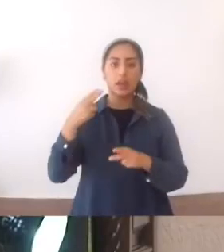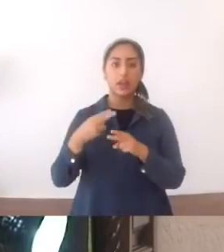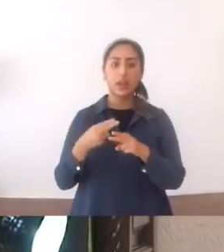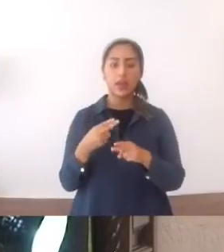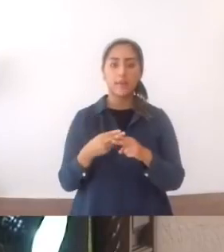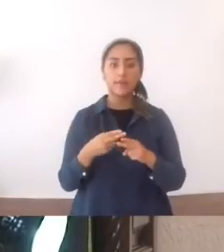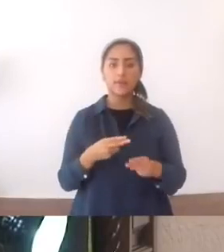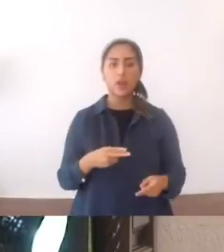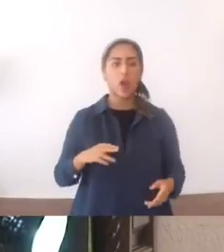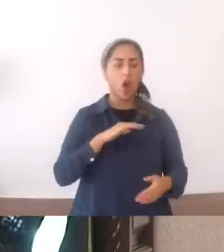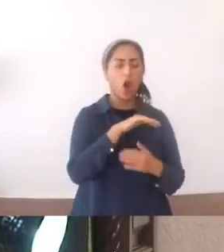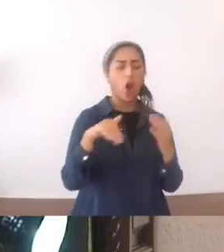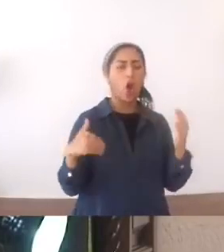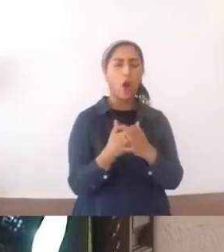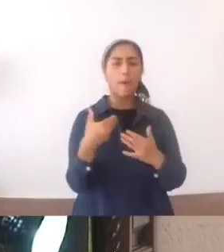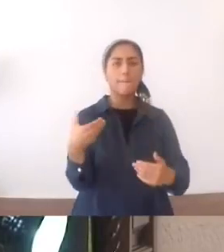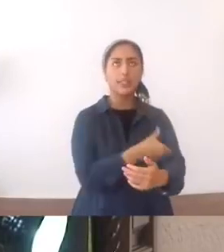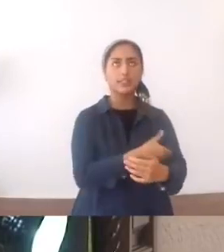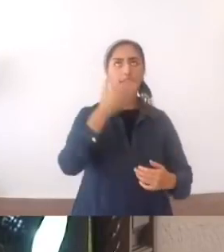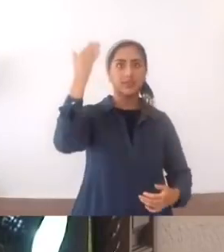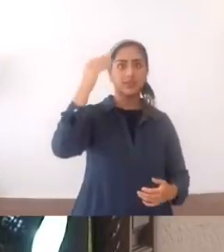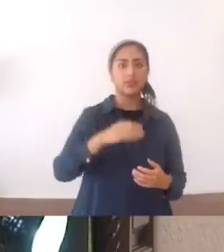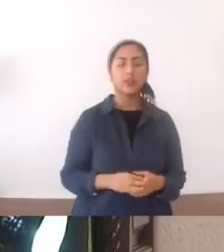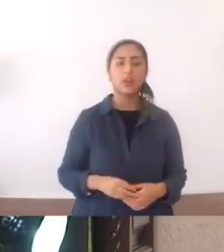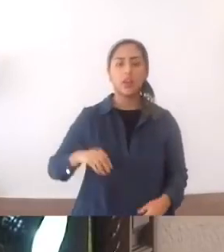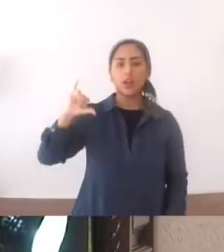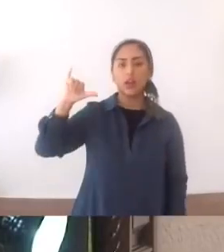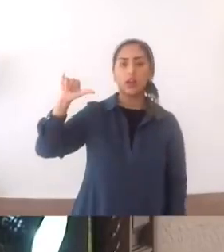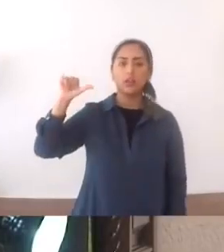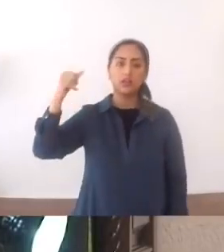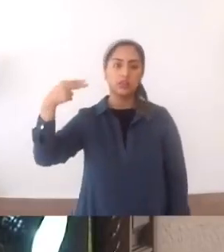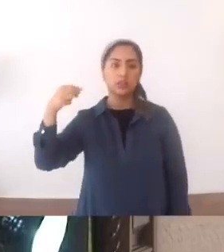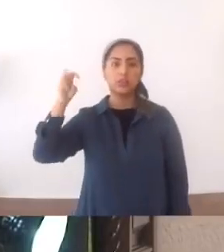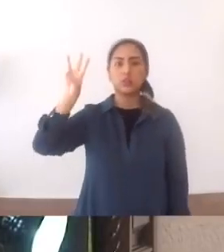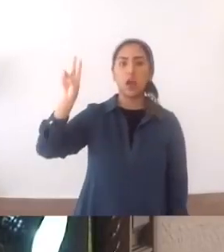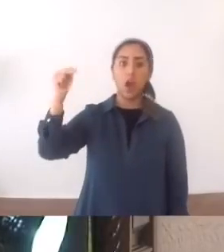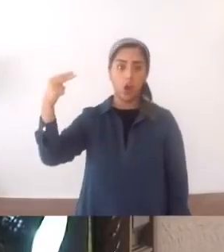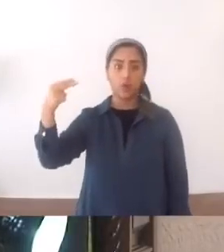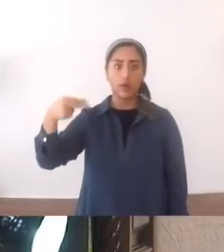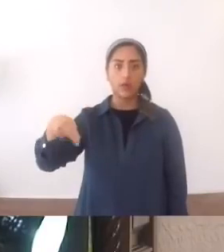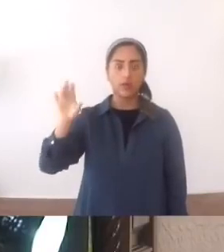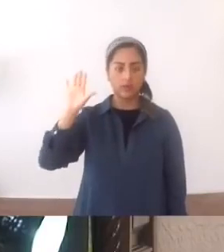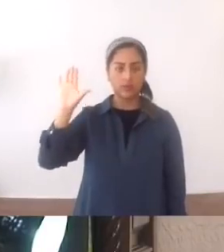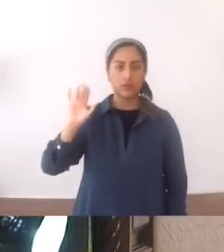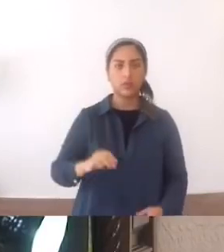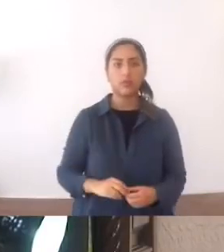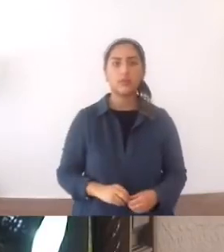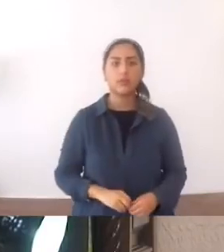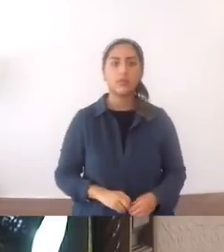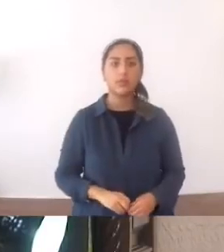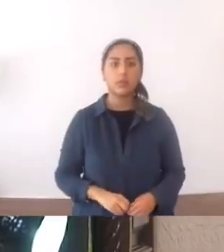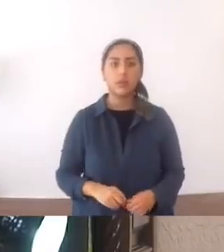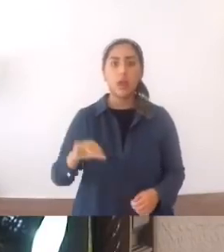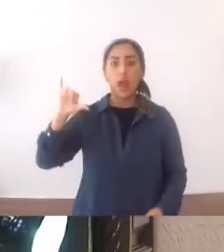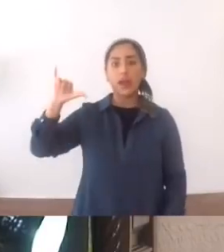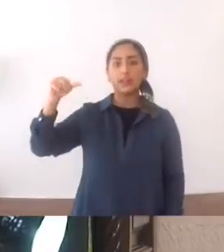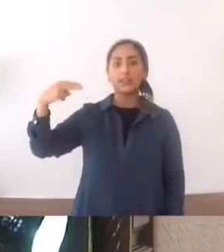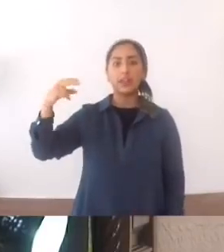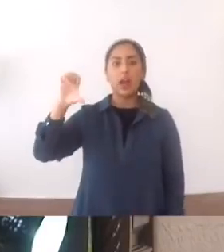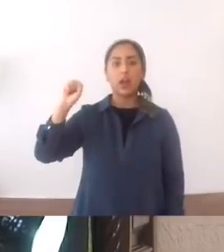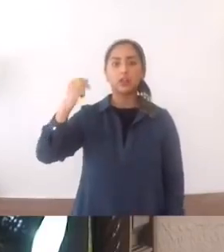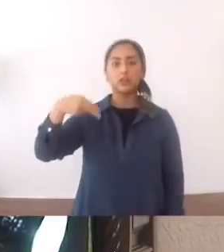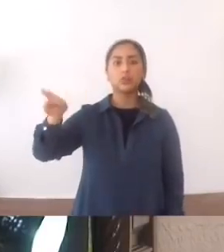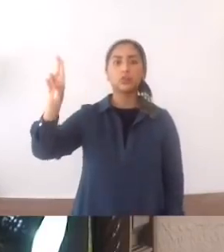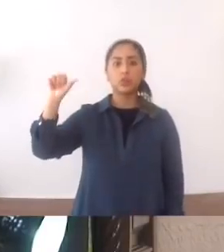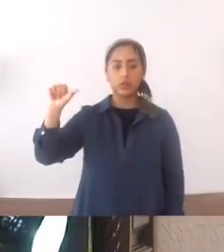warn something. El nombre del Todopoderoso, The name of the Almighty, Yahweh, quien Yahweh, es Yahshua HaMashiach. who is Joshua Ya HaMashiach.